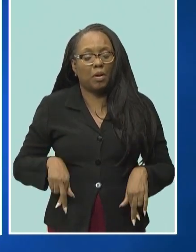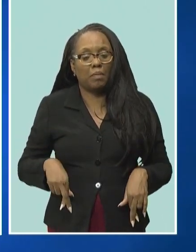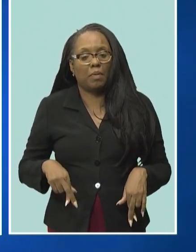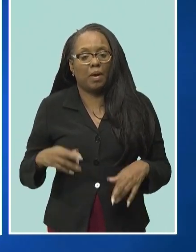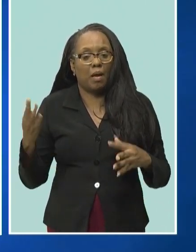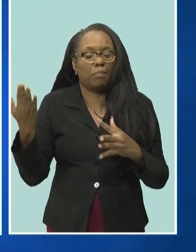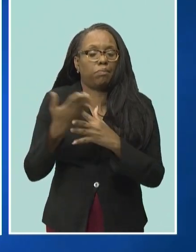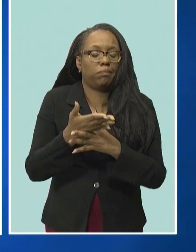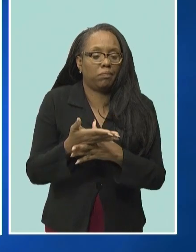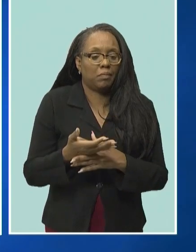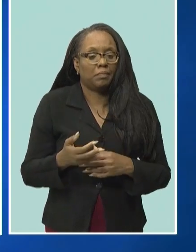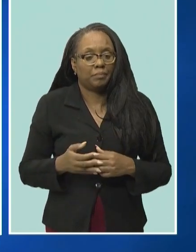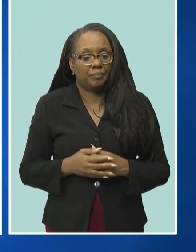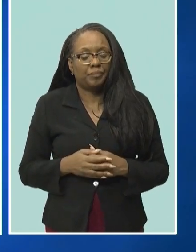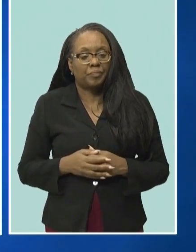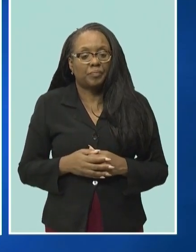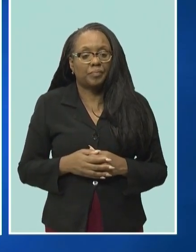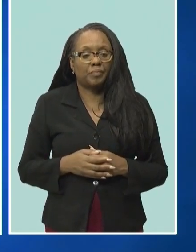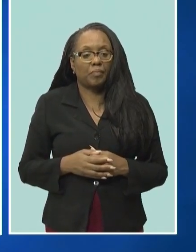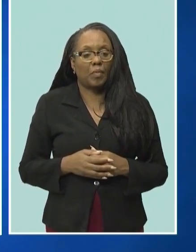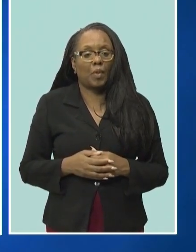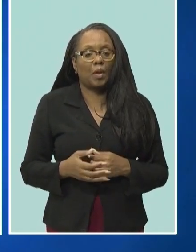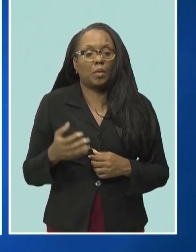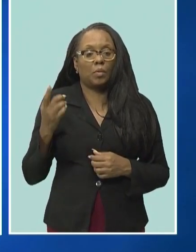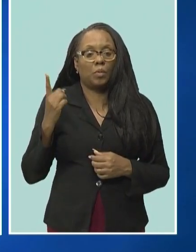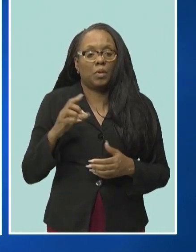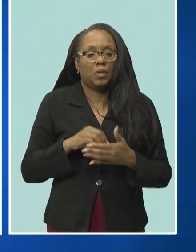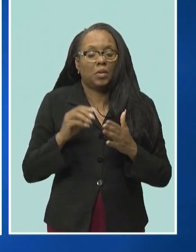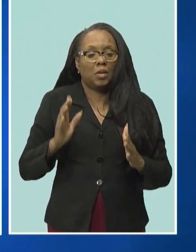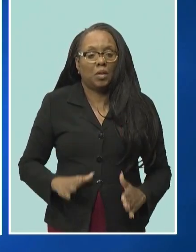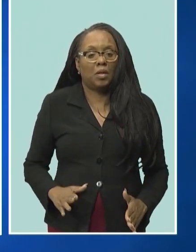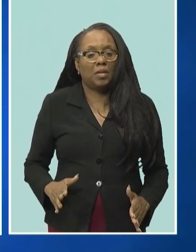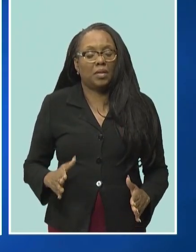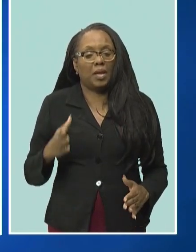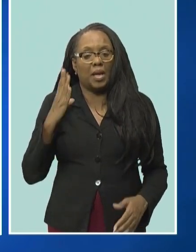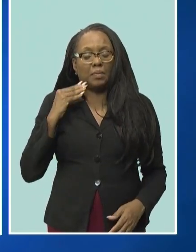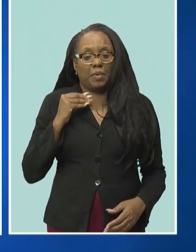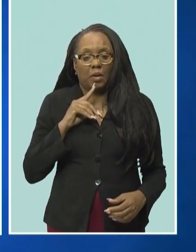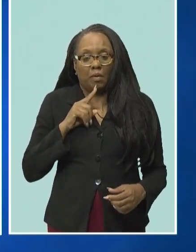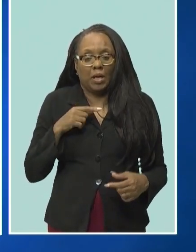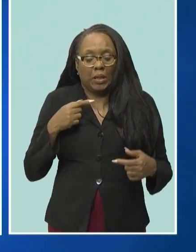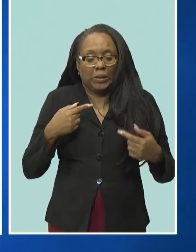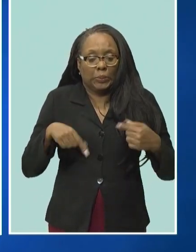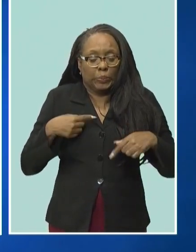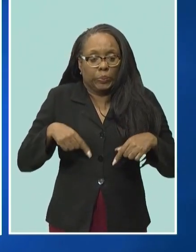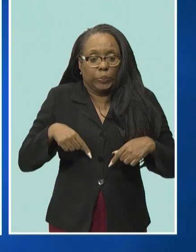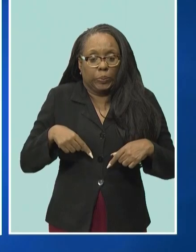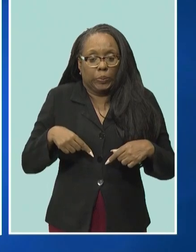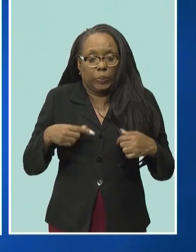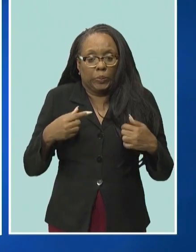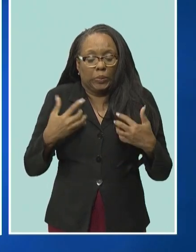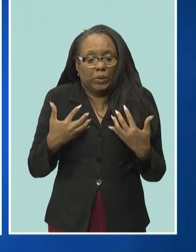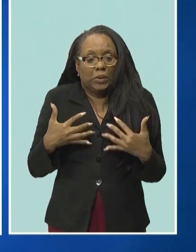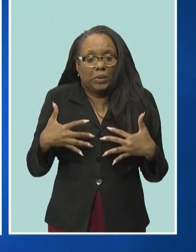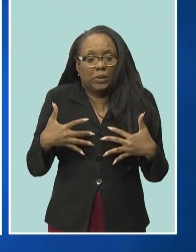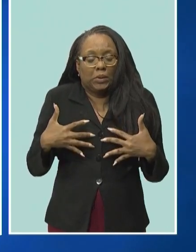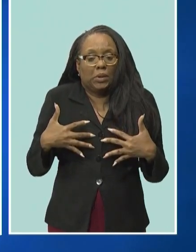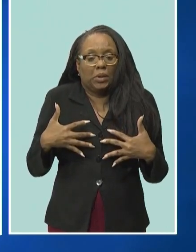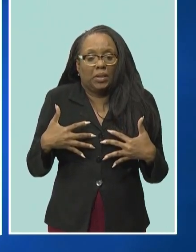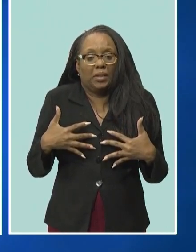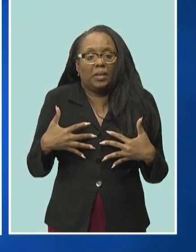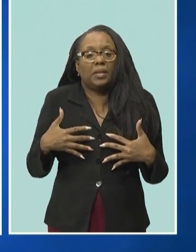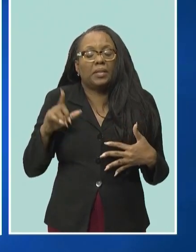down. Additionally, a student experienced a panic episode. The student's parent was contacted and the ambulance